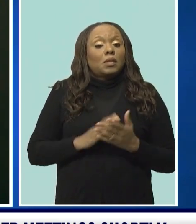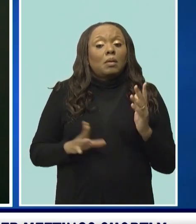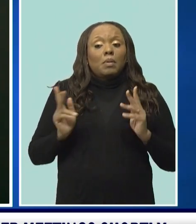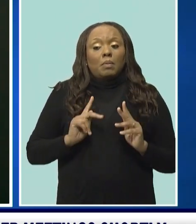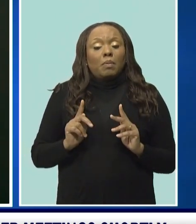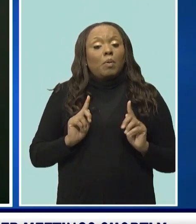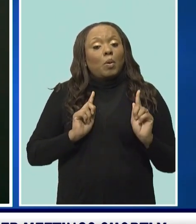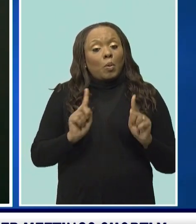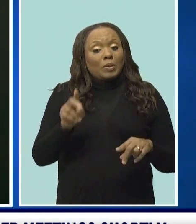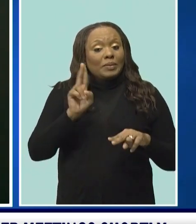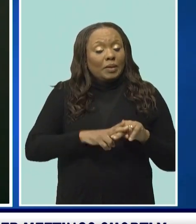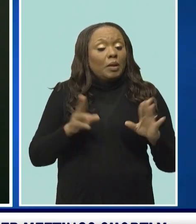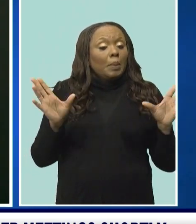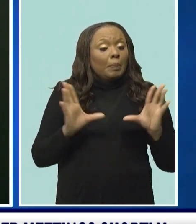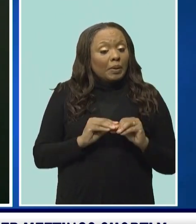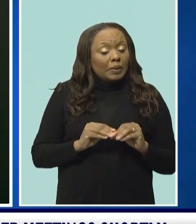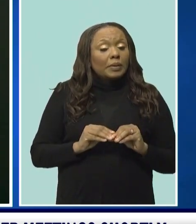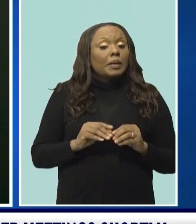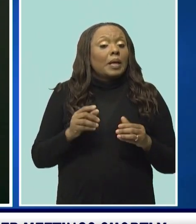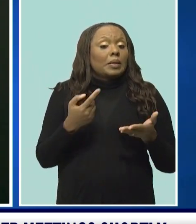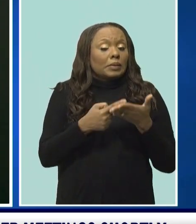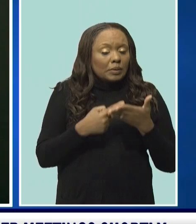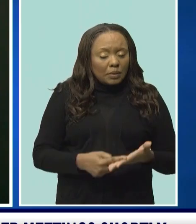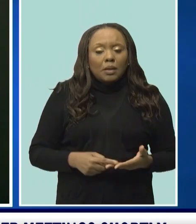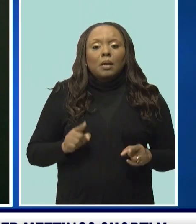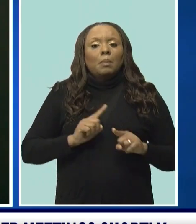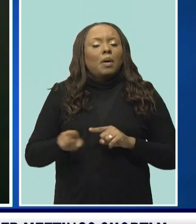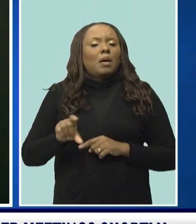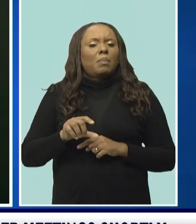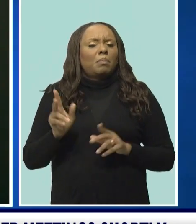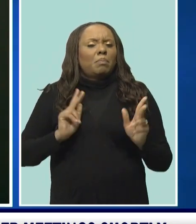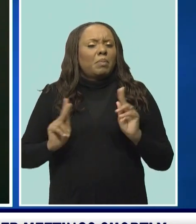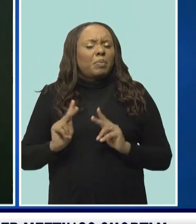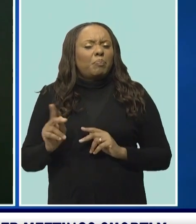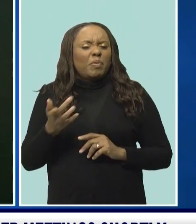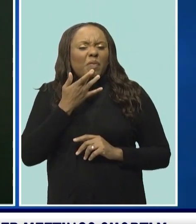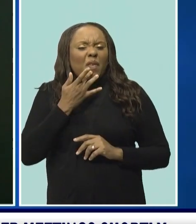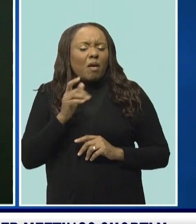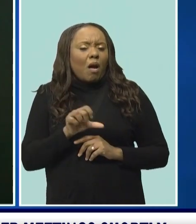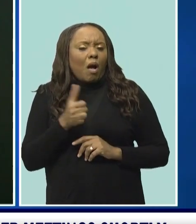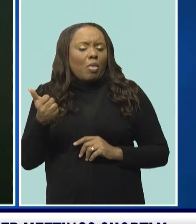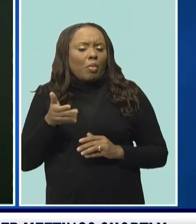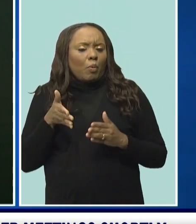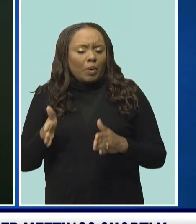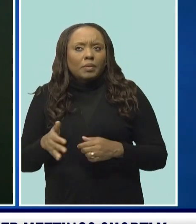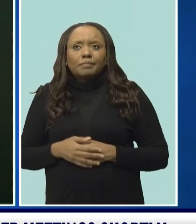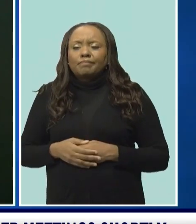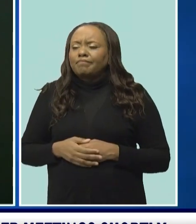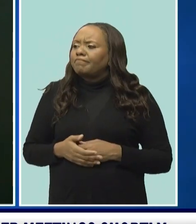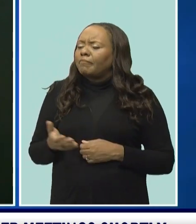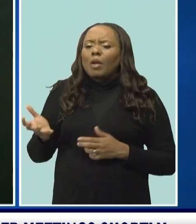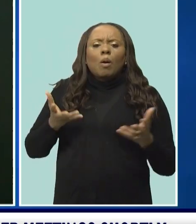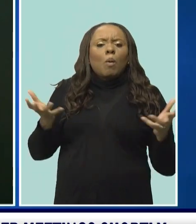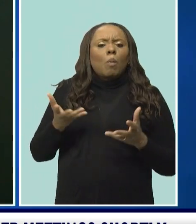the community as far as we can. Now, what about specific stakeholder meetings?